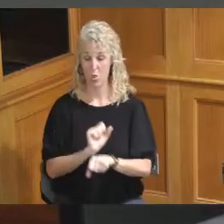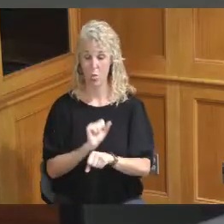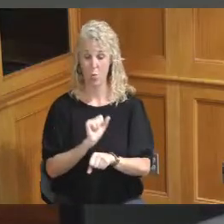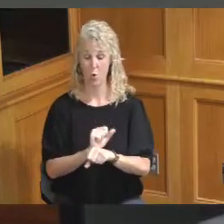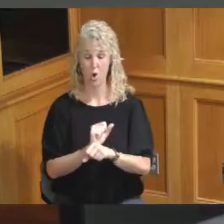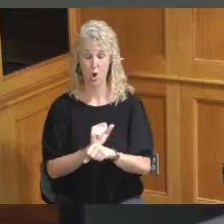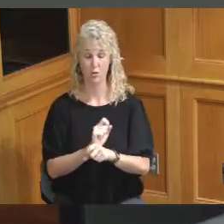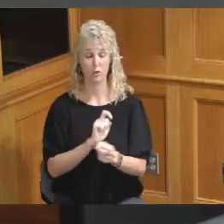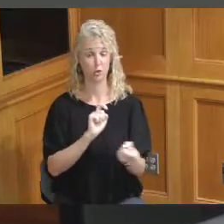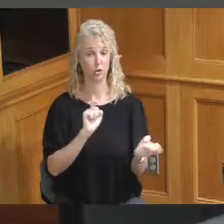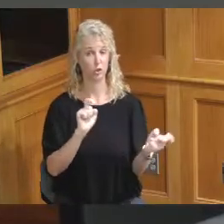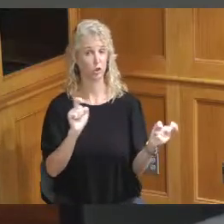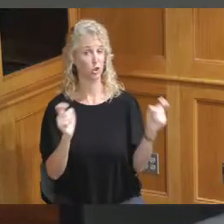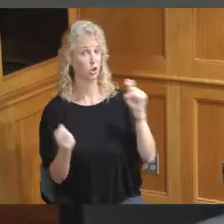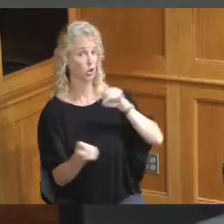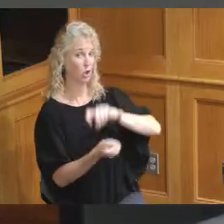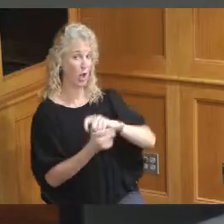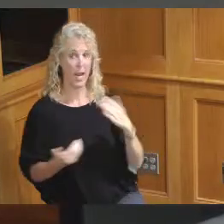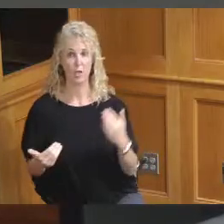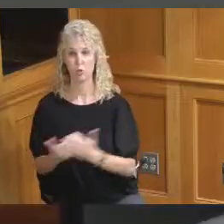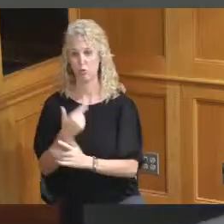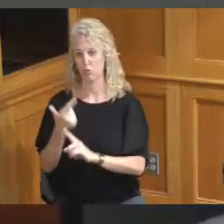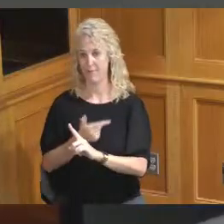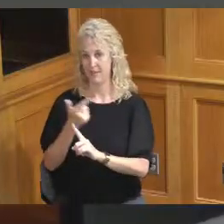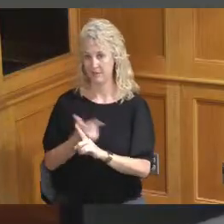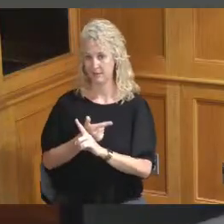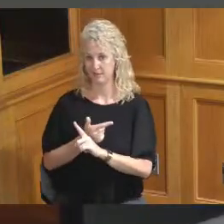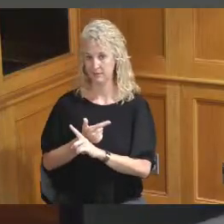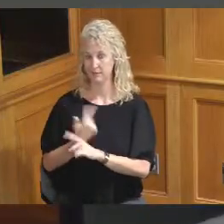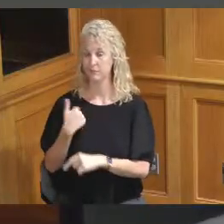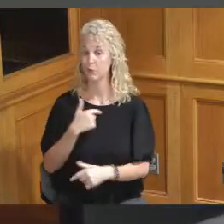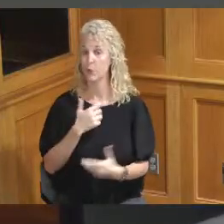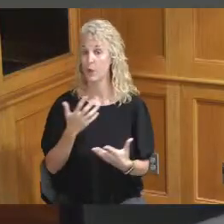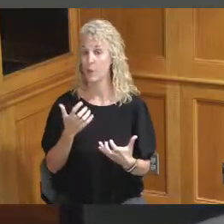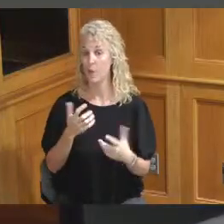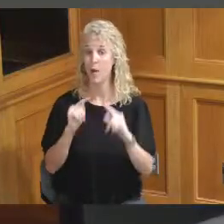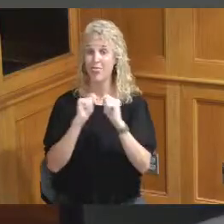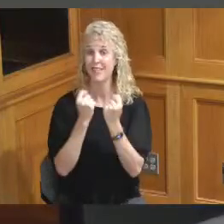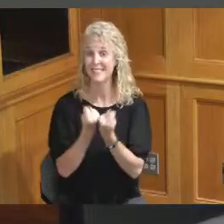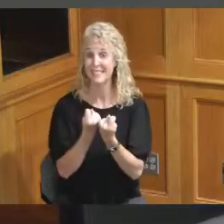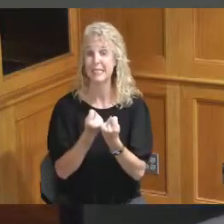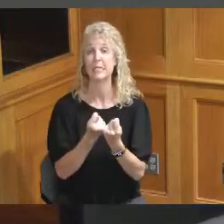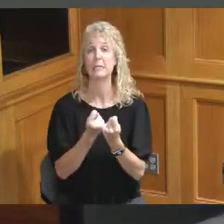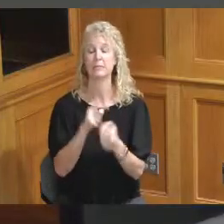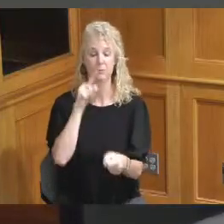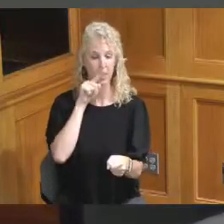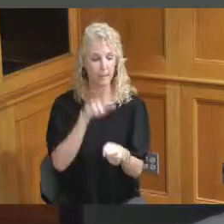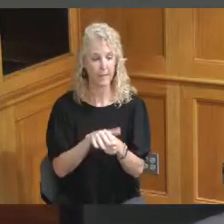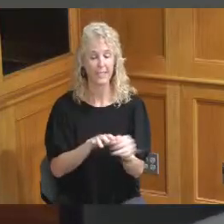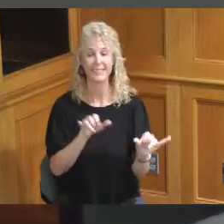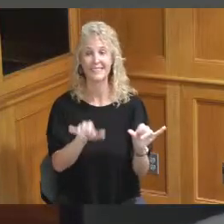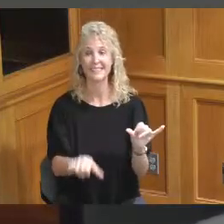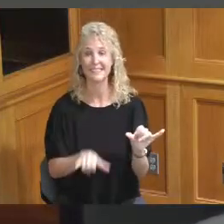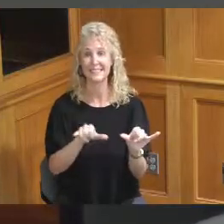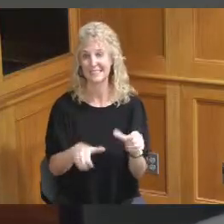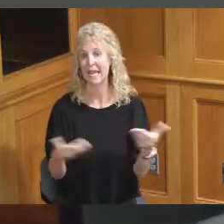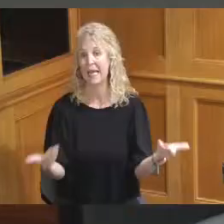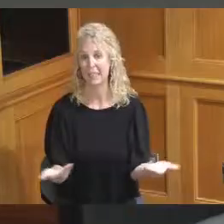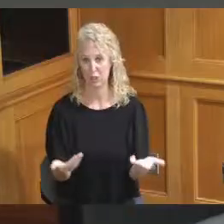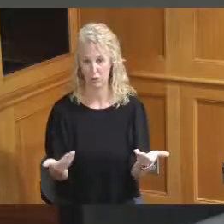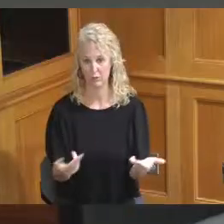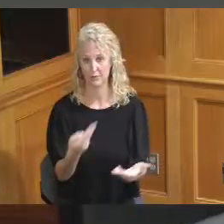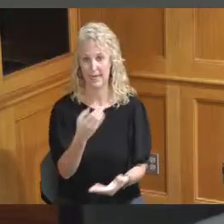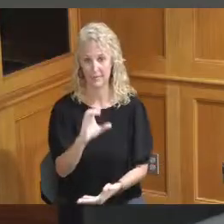toward discussion of a new lease to ensure the team's long-term presence in Hamilton County,